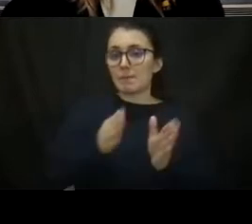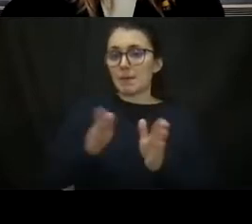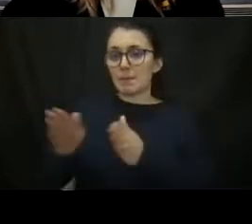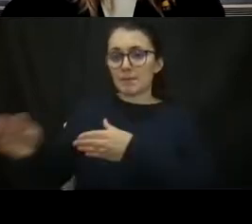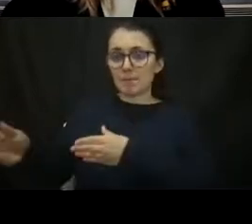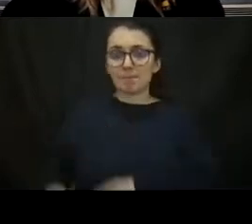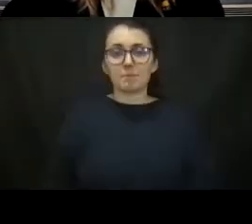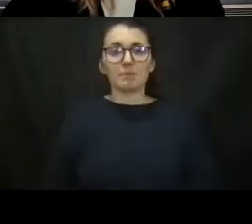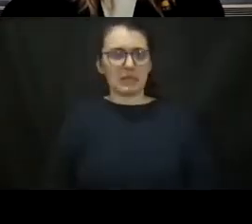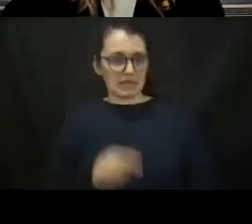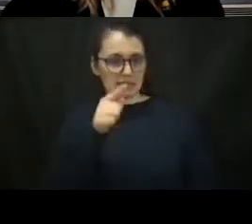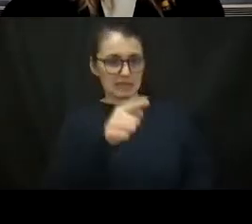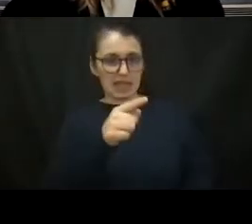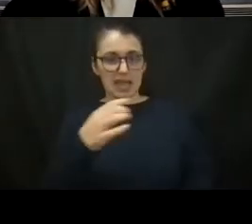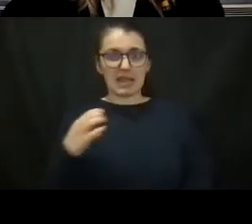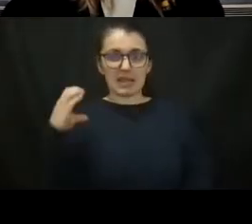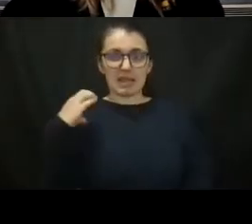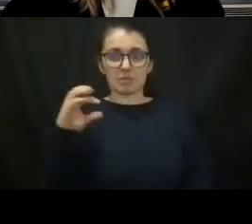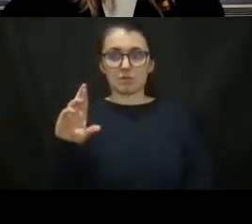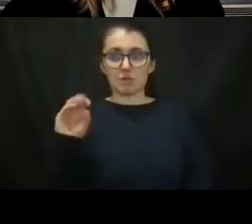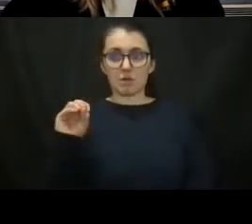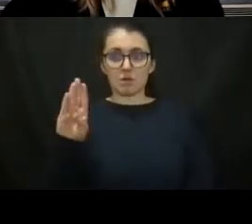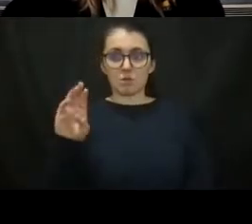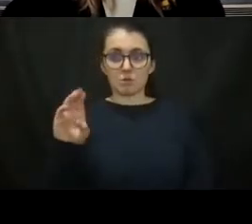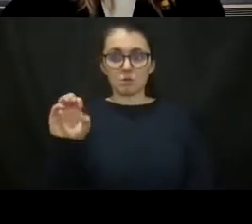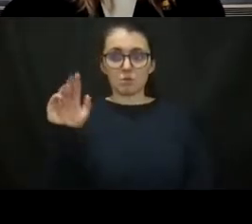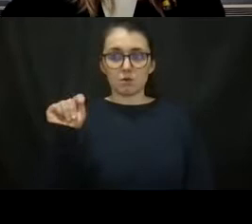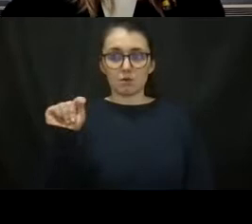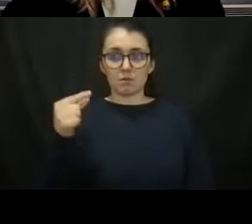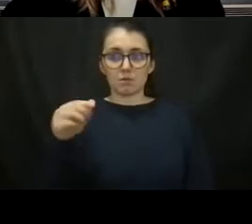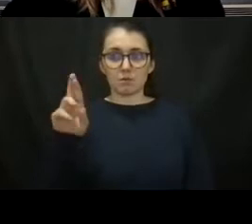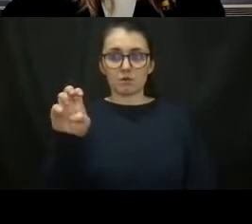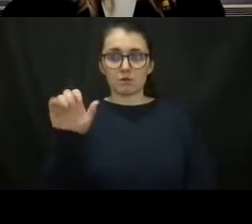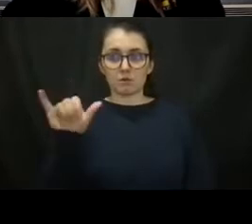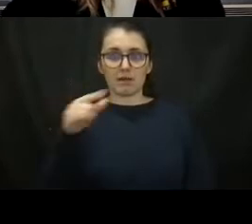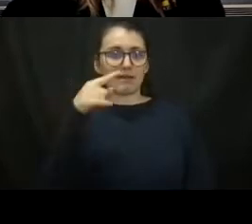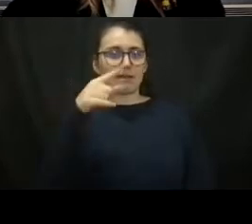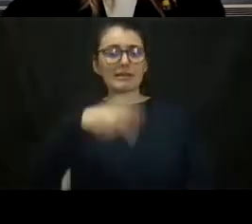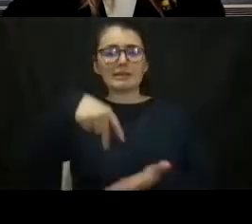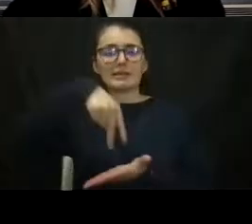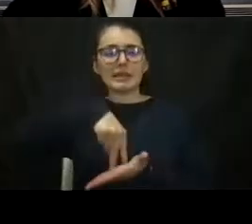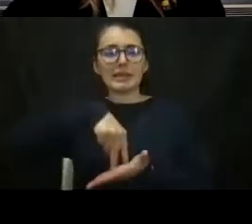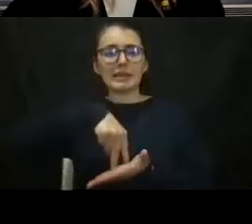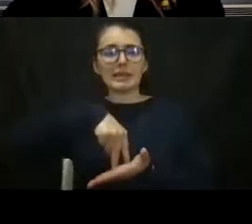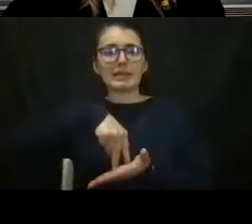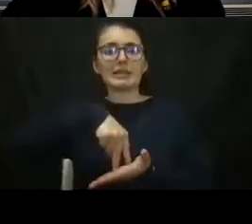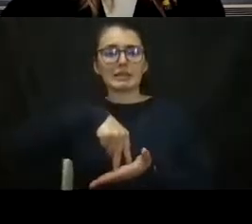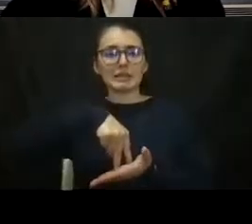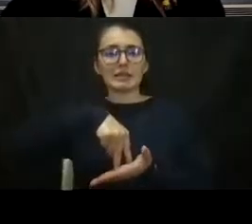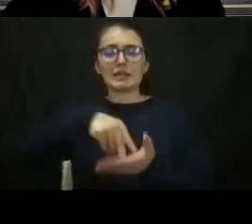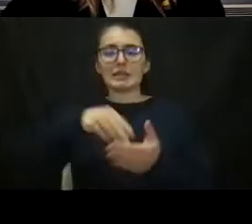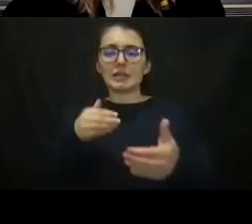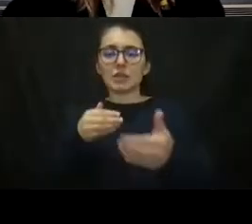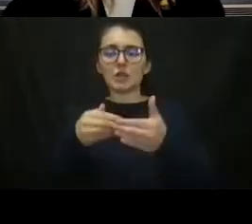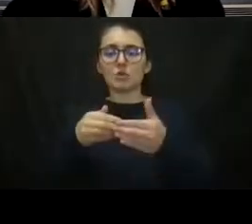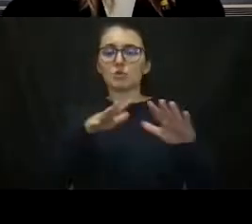is Captain Robert Gray, a man named Captain Robert Gray, and he is standing at the mouth of a river that